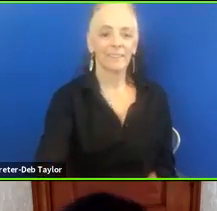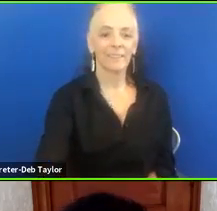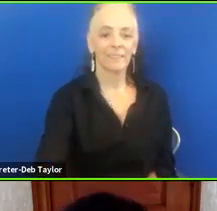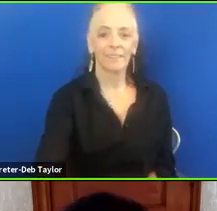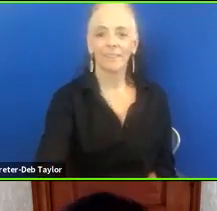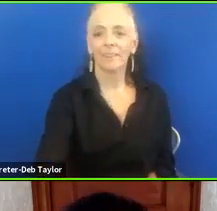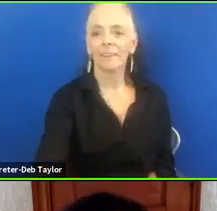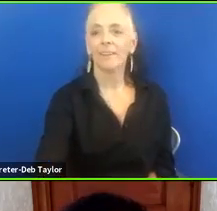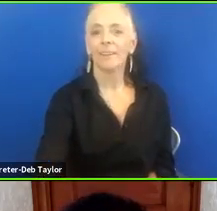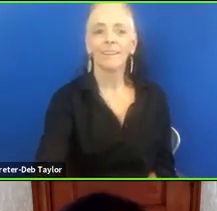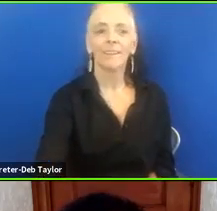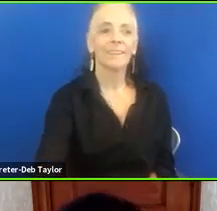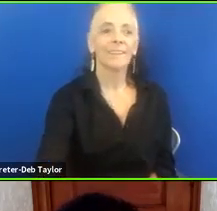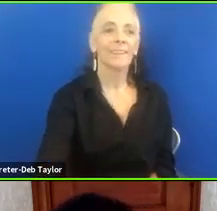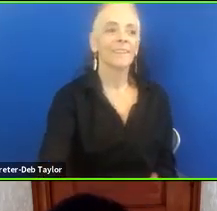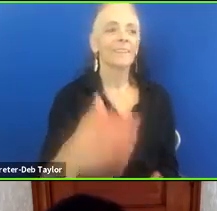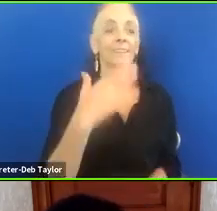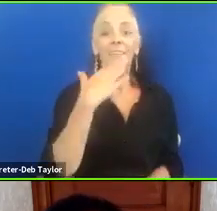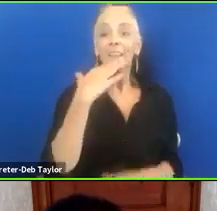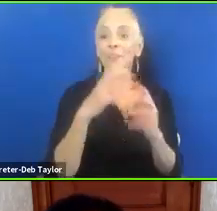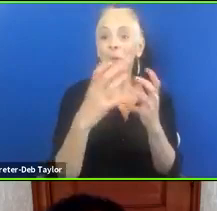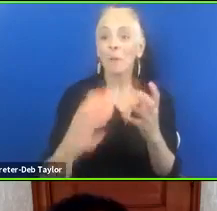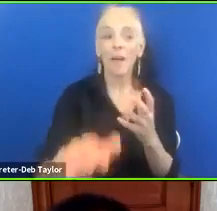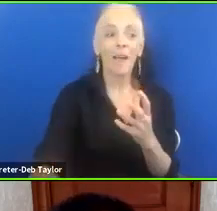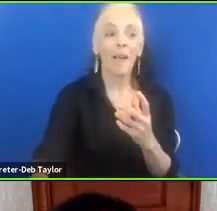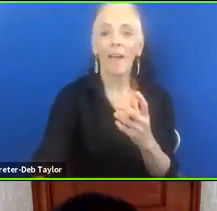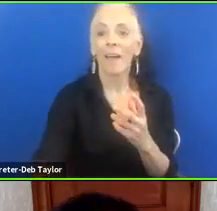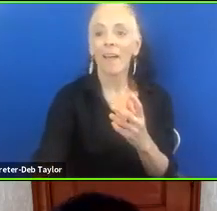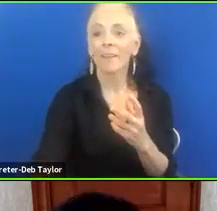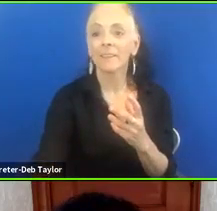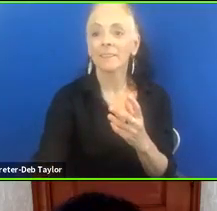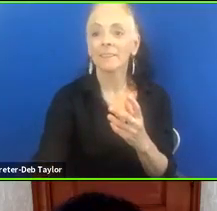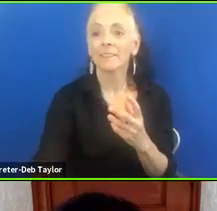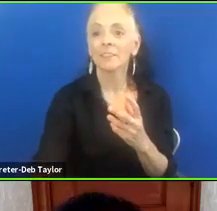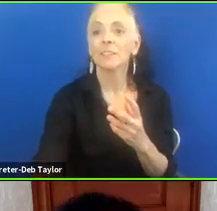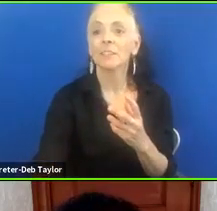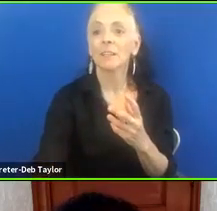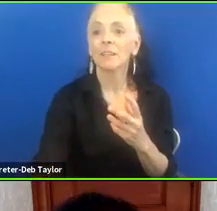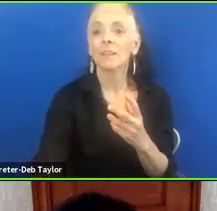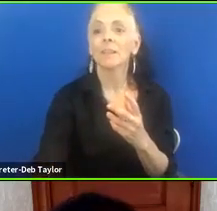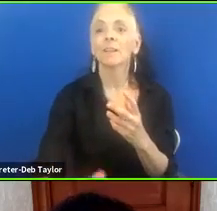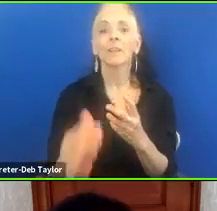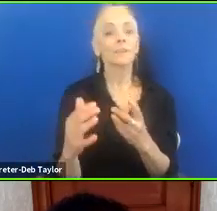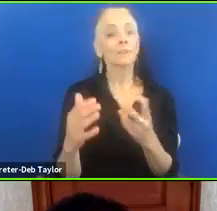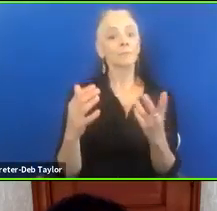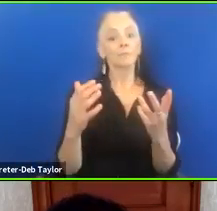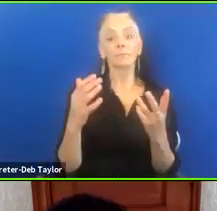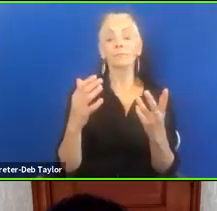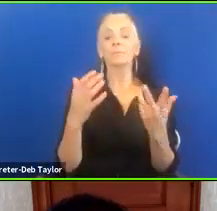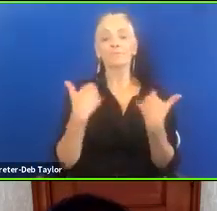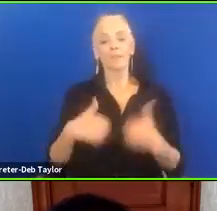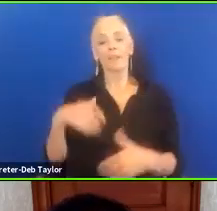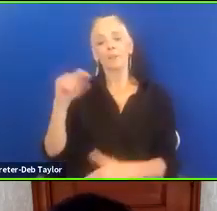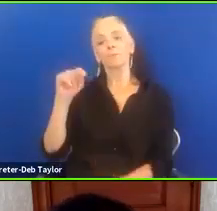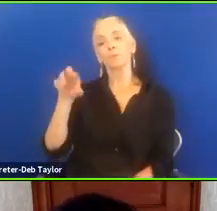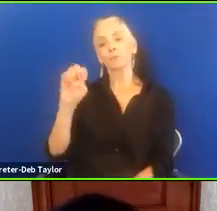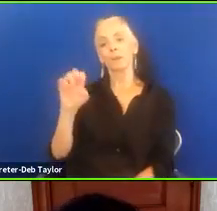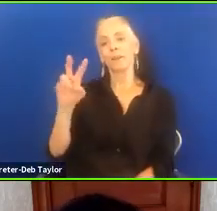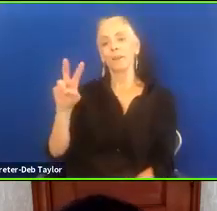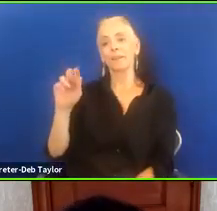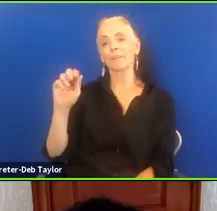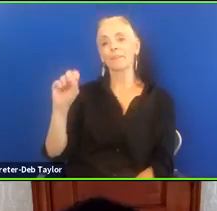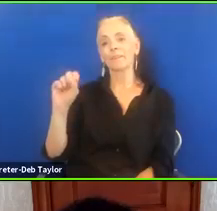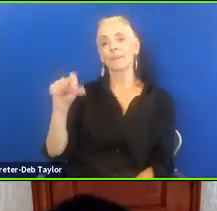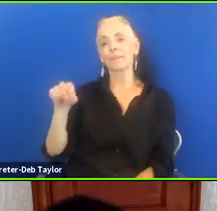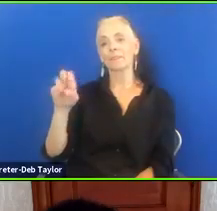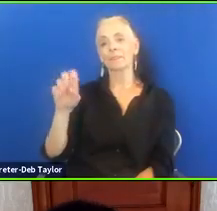Oh, thank you so much, Desi and Gopal, for bringing us this far. Once again, for those who are just tuning in, my name is Trey Vasquez, also known as Raspado